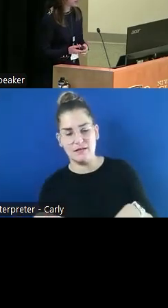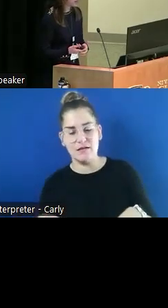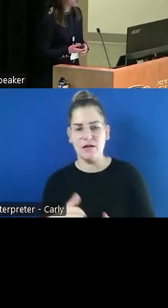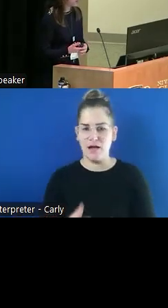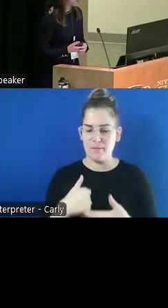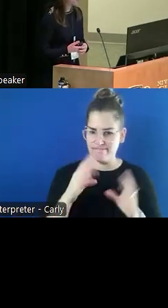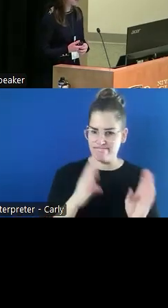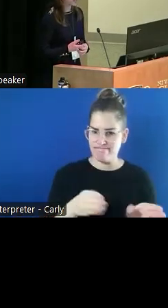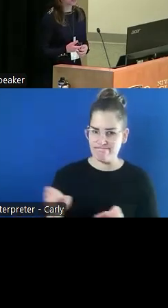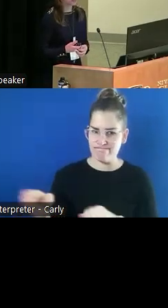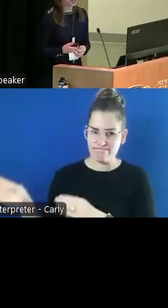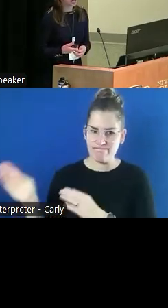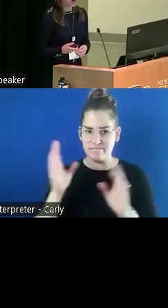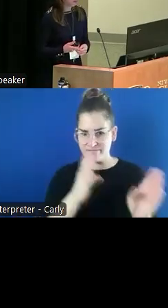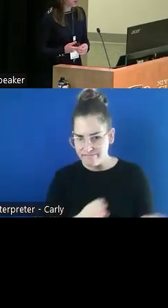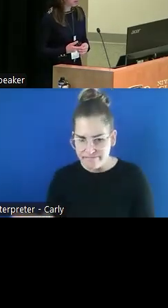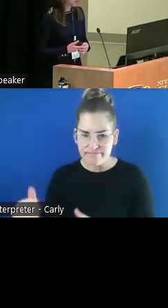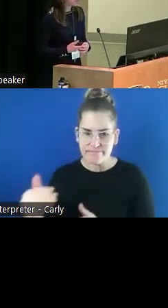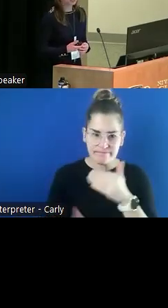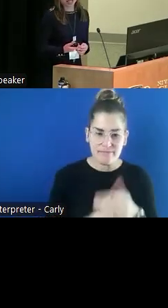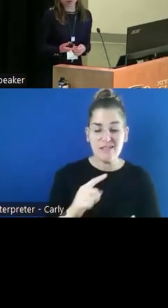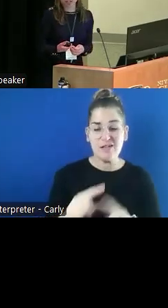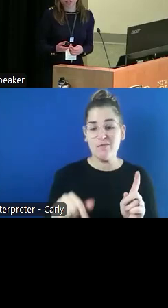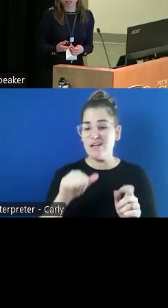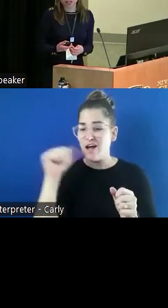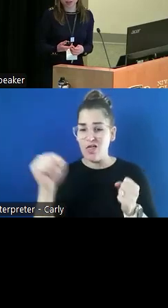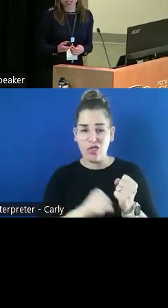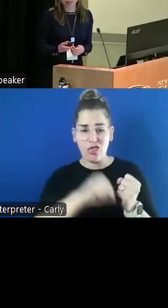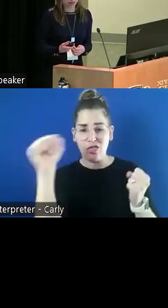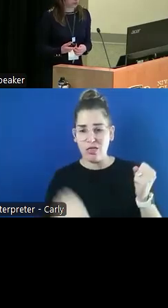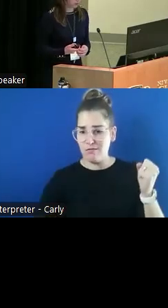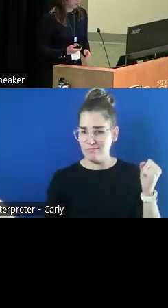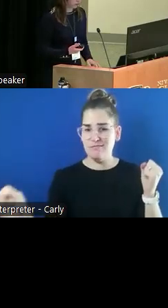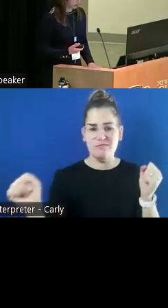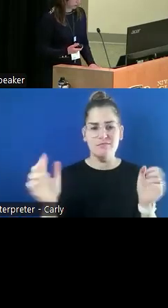ahead of time for a planned activity, but not to languish in the planning."